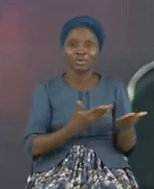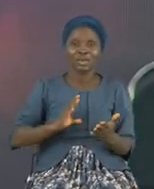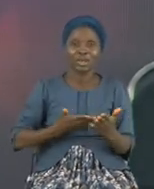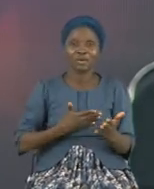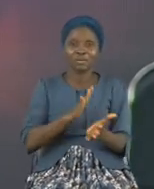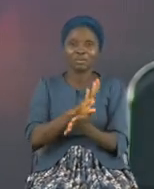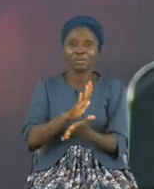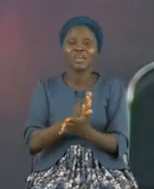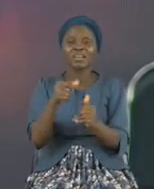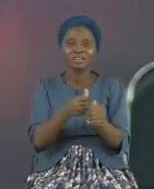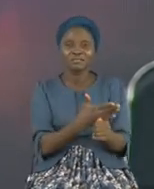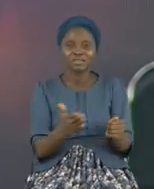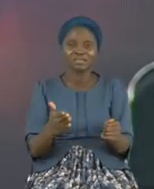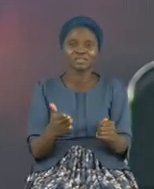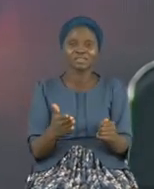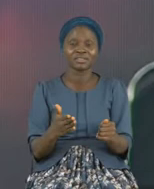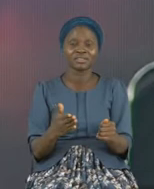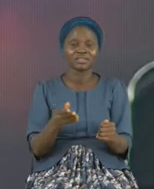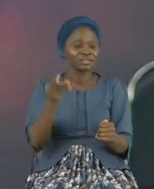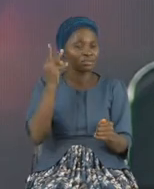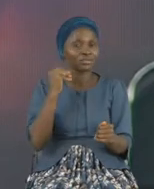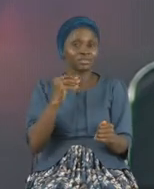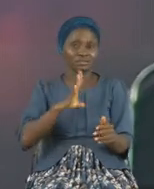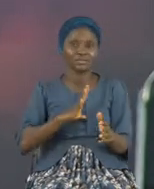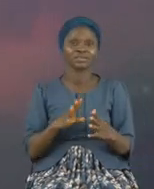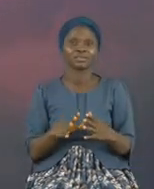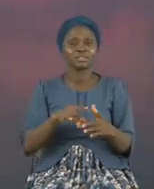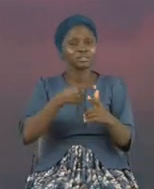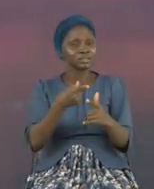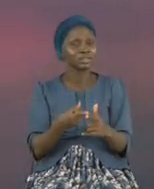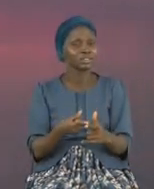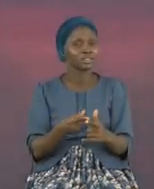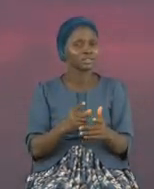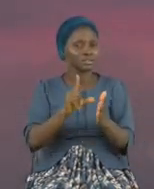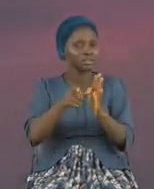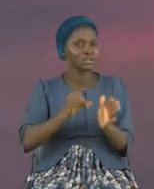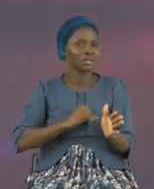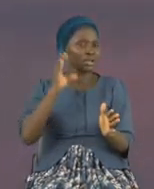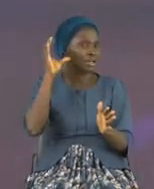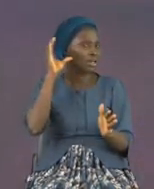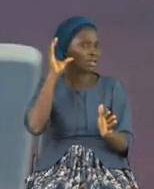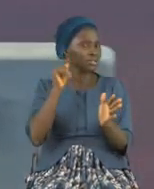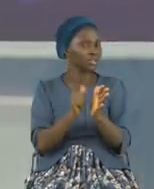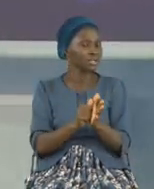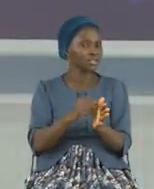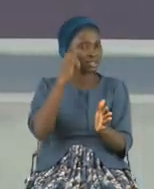well. Then I heard that he left his wife